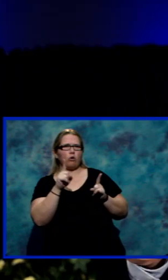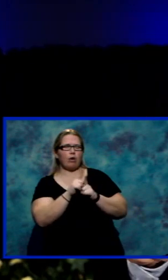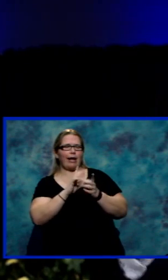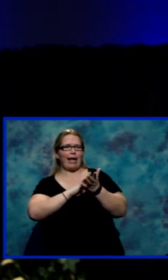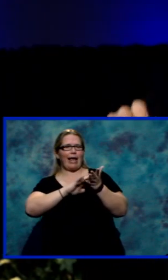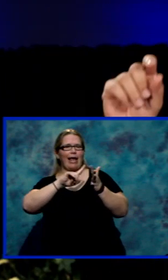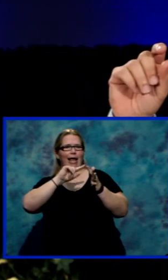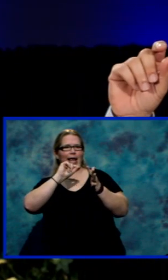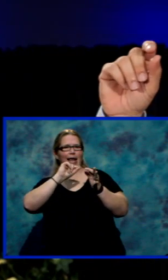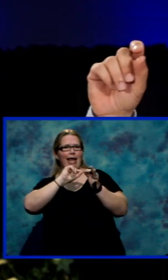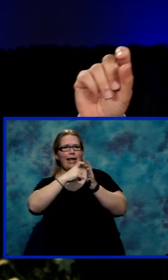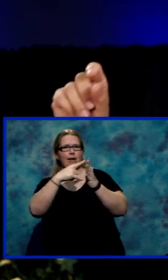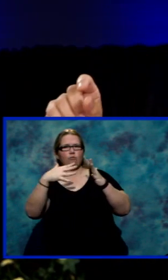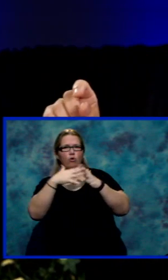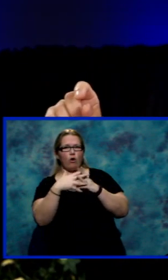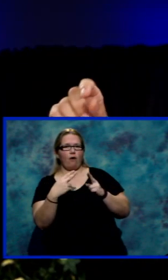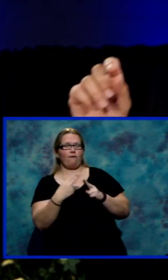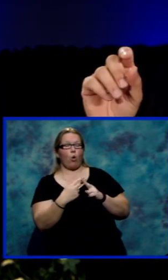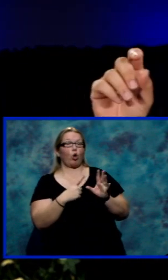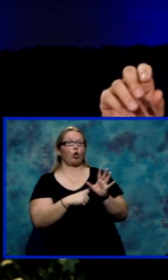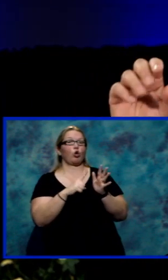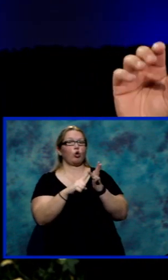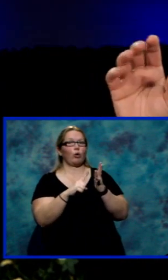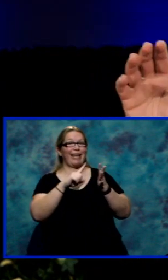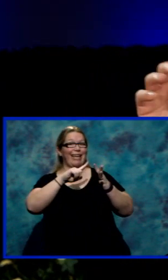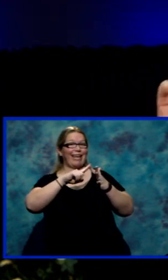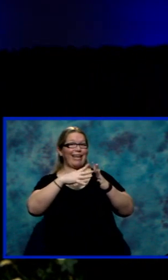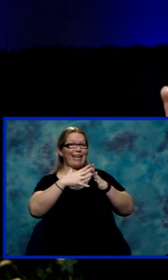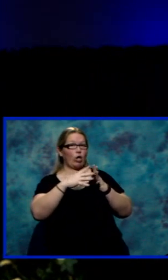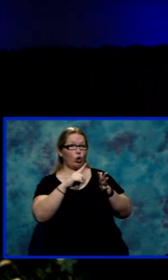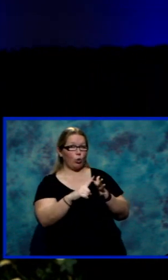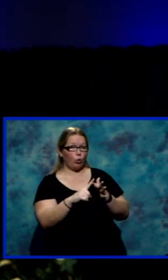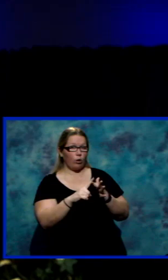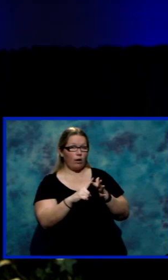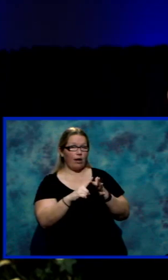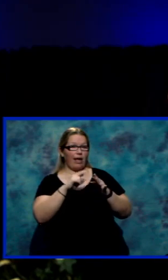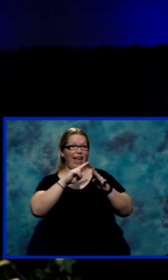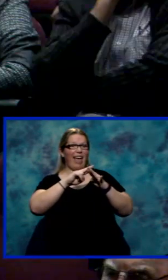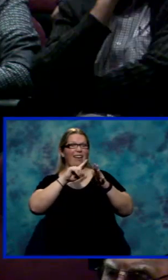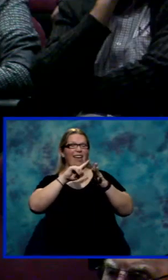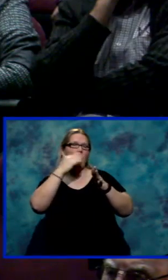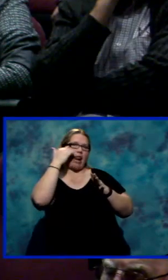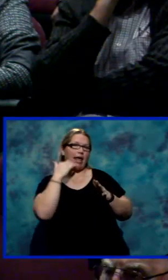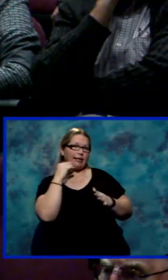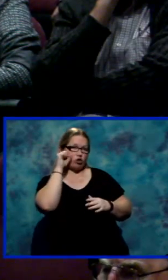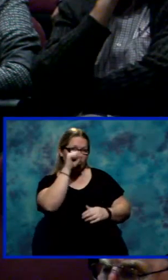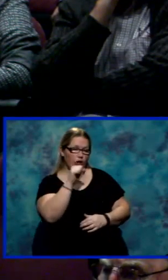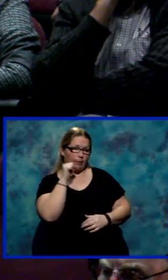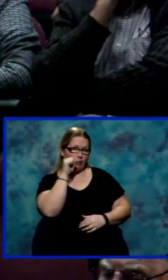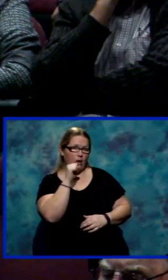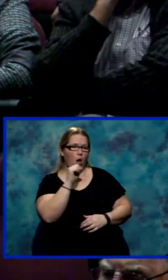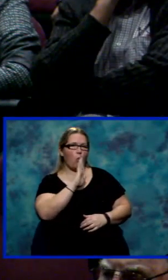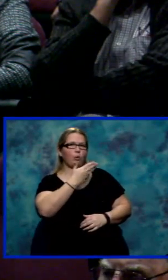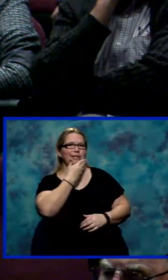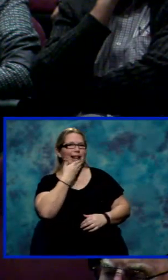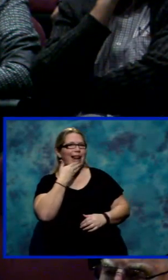Hebrew for ewe, E-W-E, a female sheep, was lovely